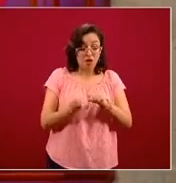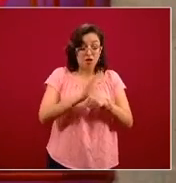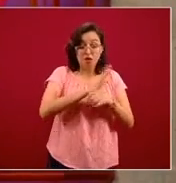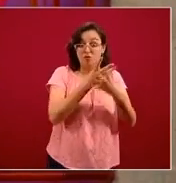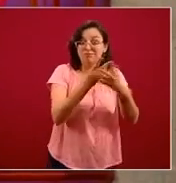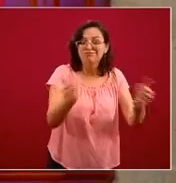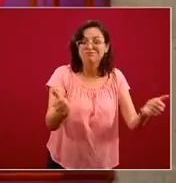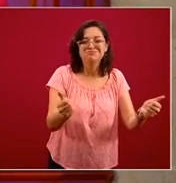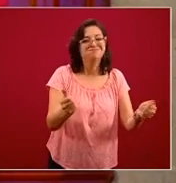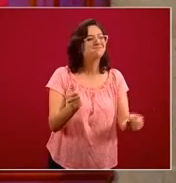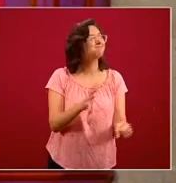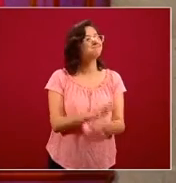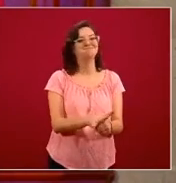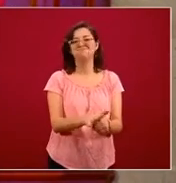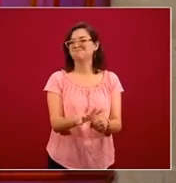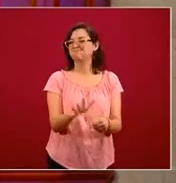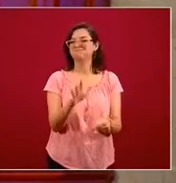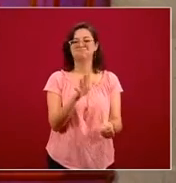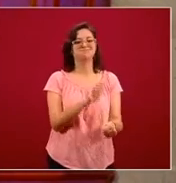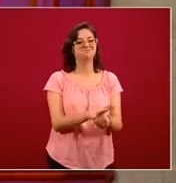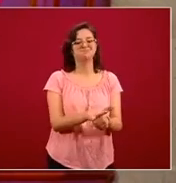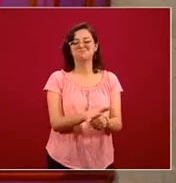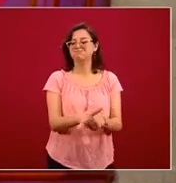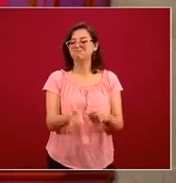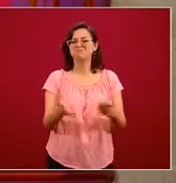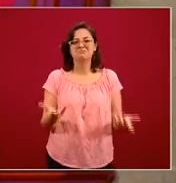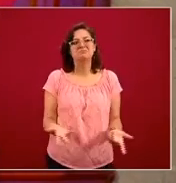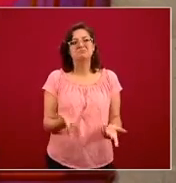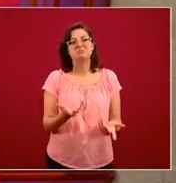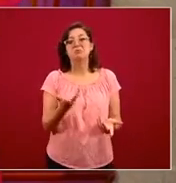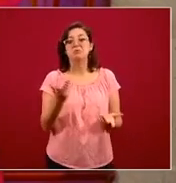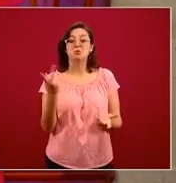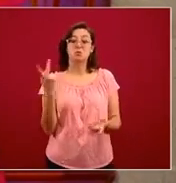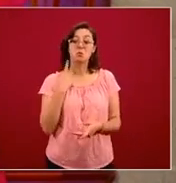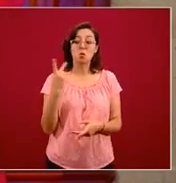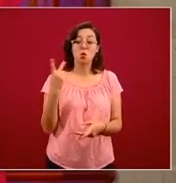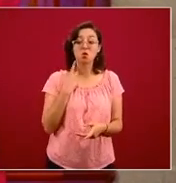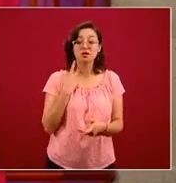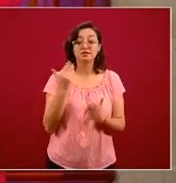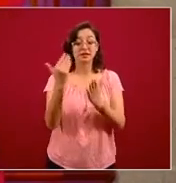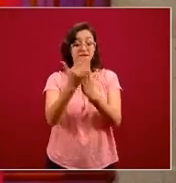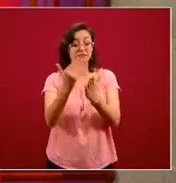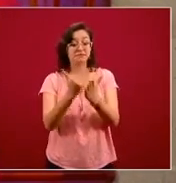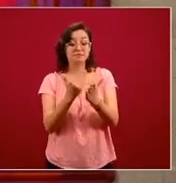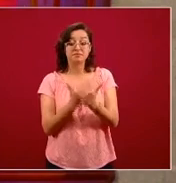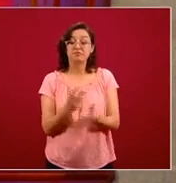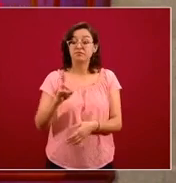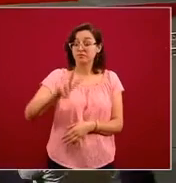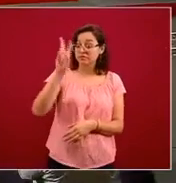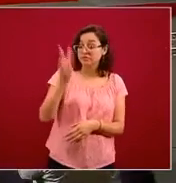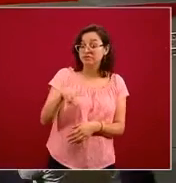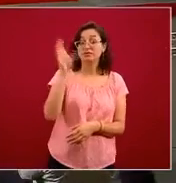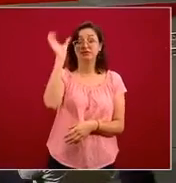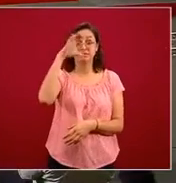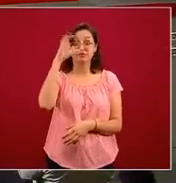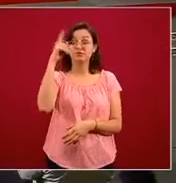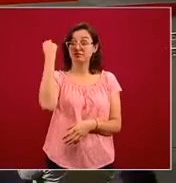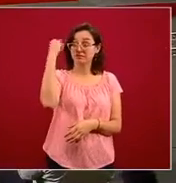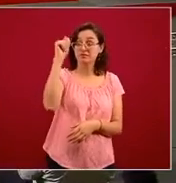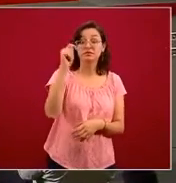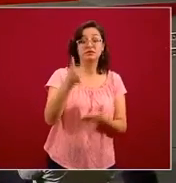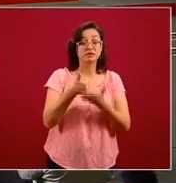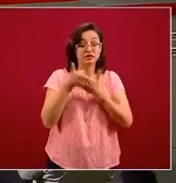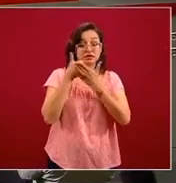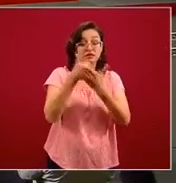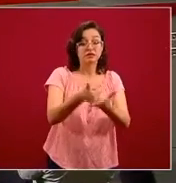to solve a problem that is as serious as the one that we are facing right now. We need public policies